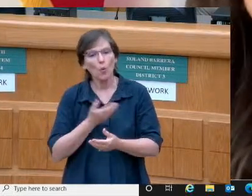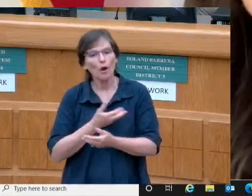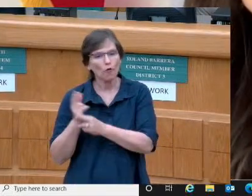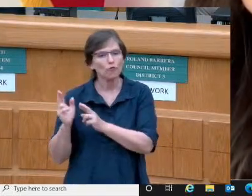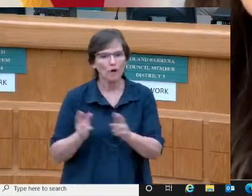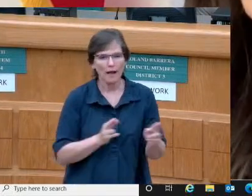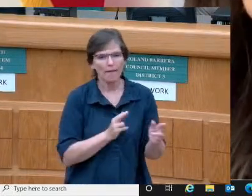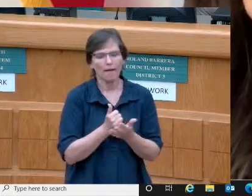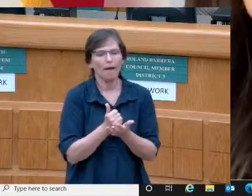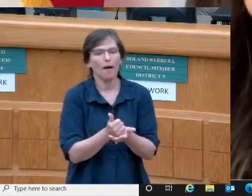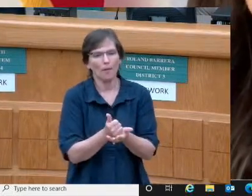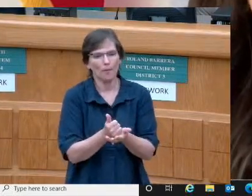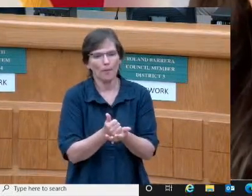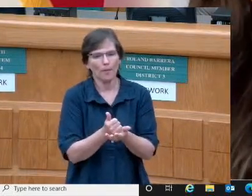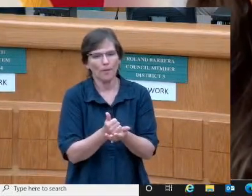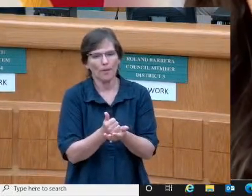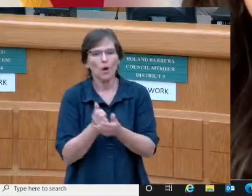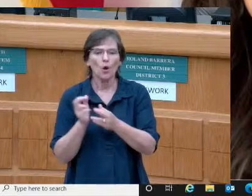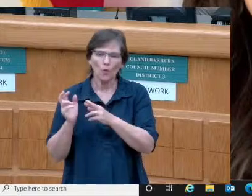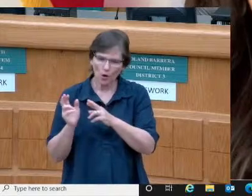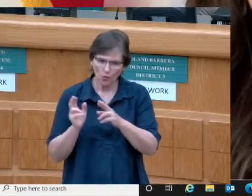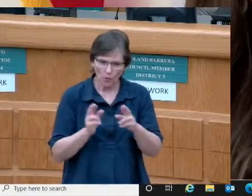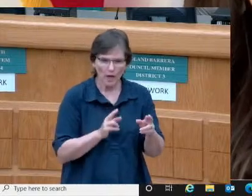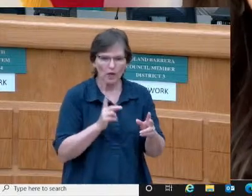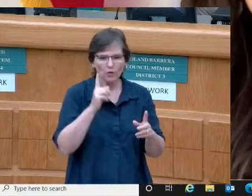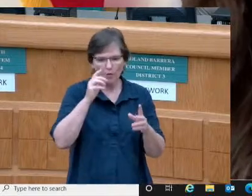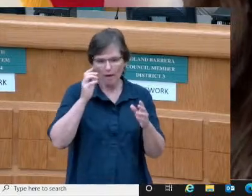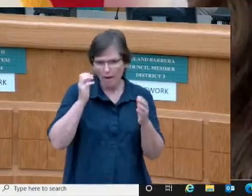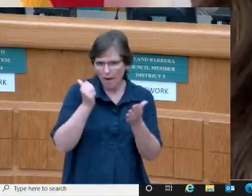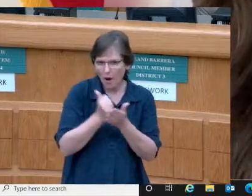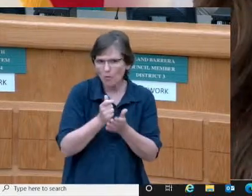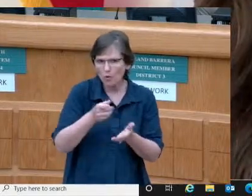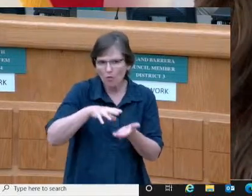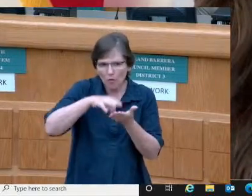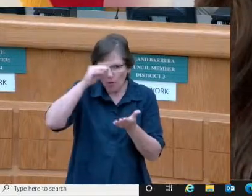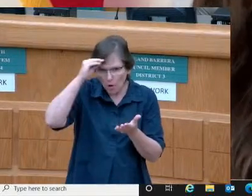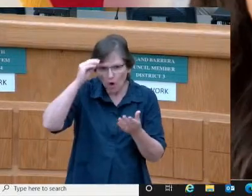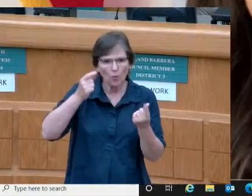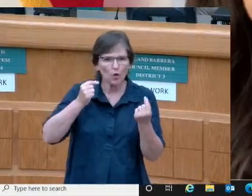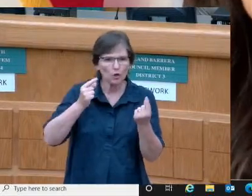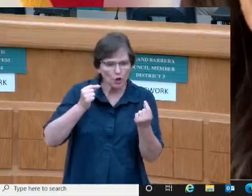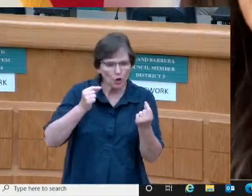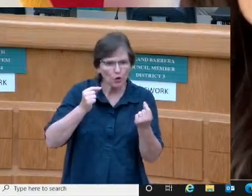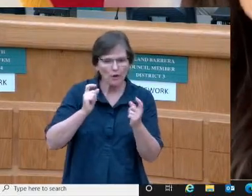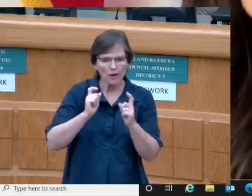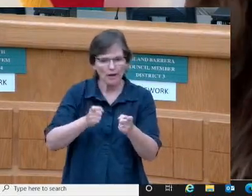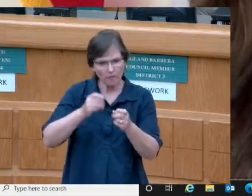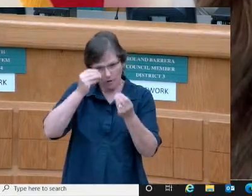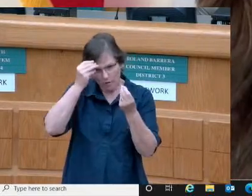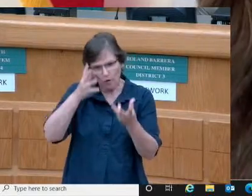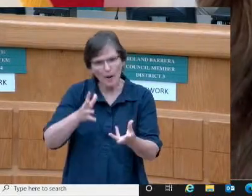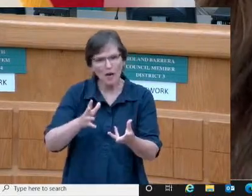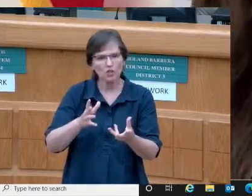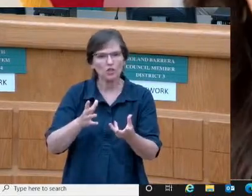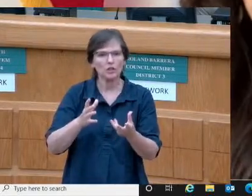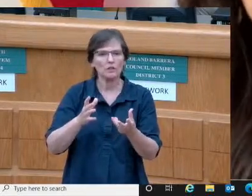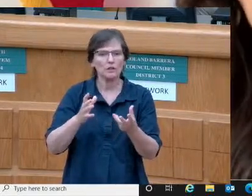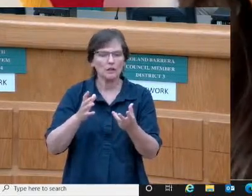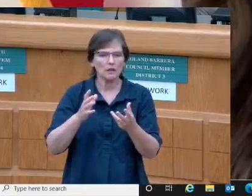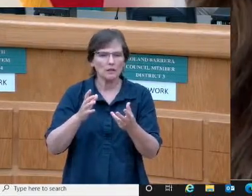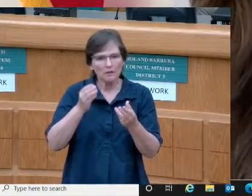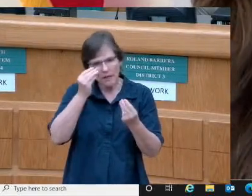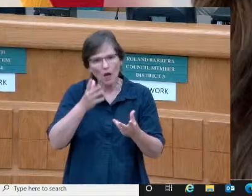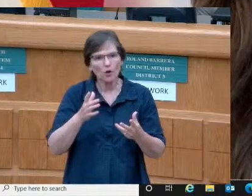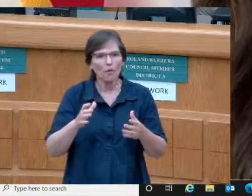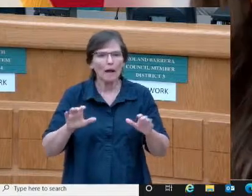We're prepared to lead you with education, with information, to taking the actions that we hope will save